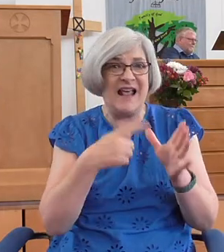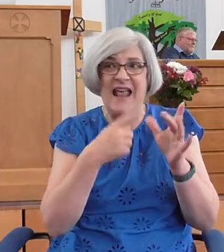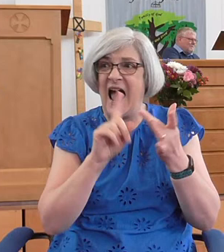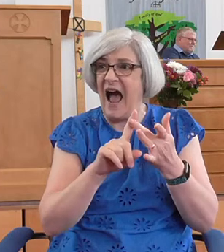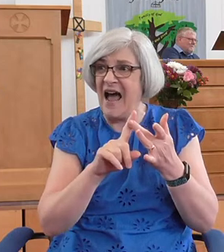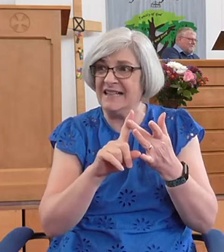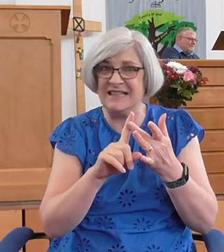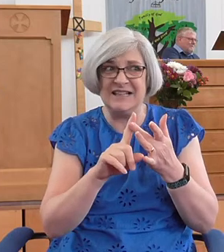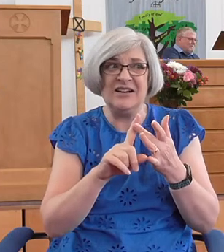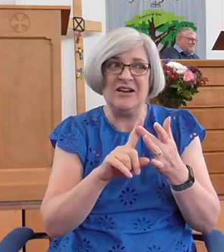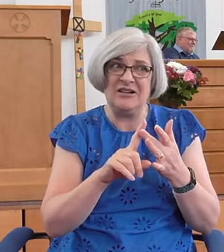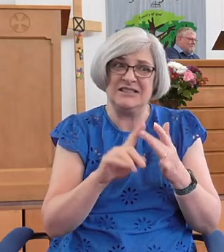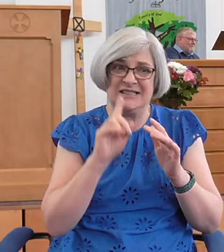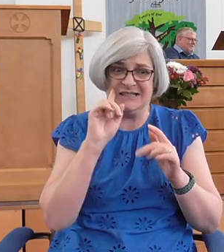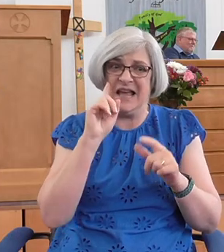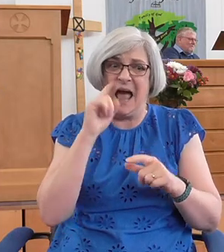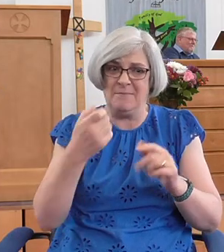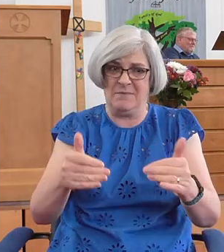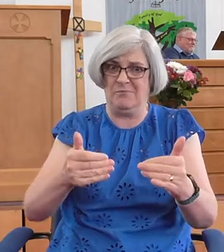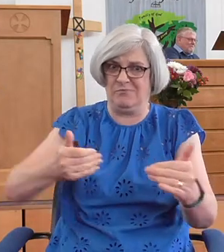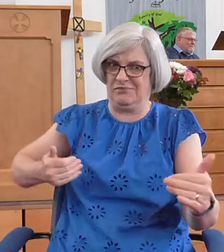We still have a place to play here.